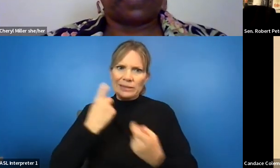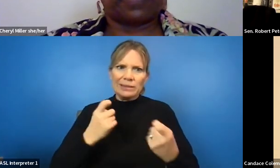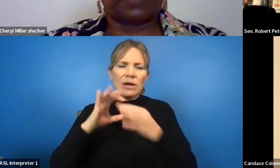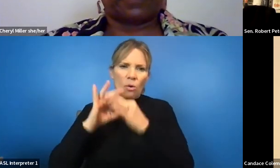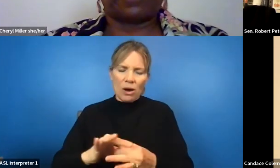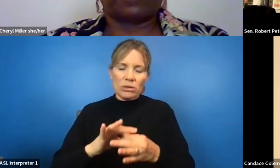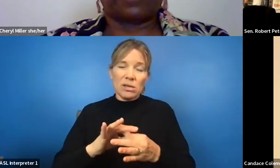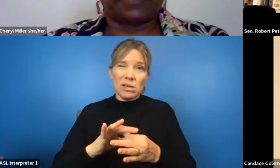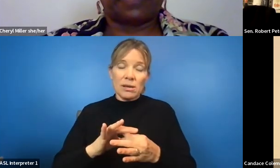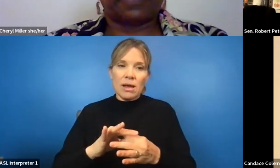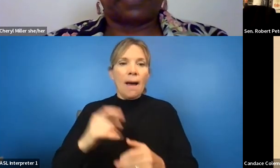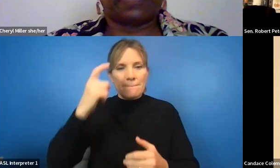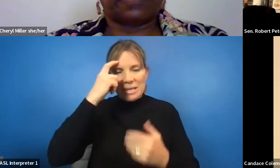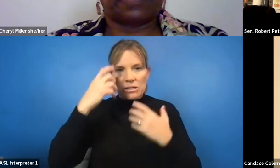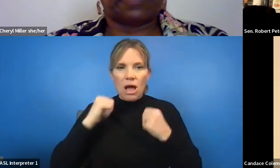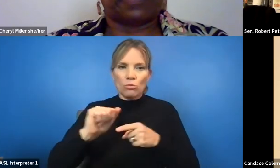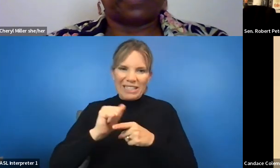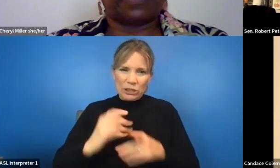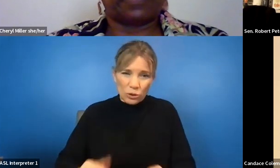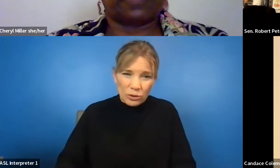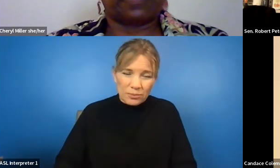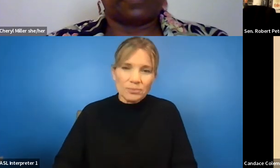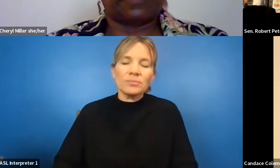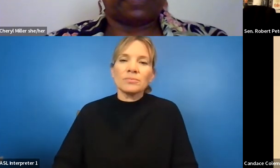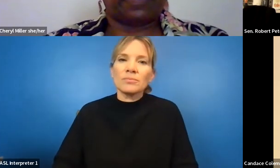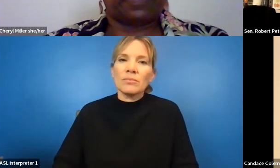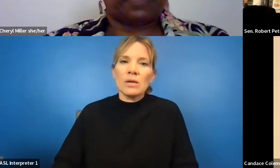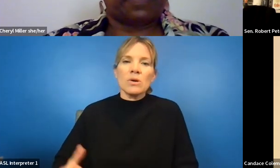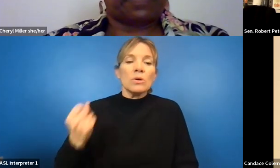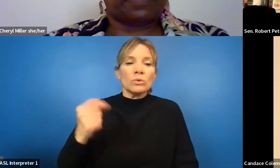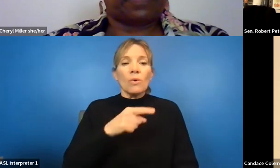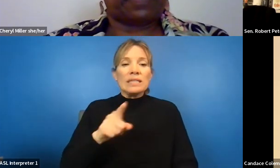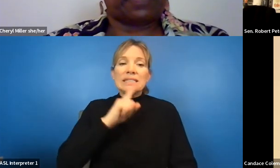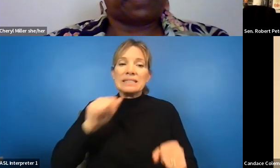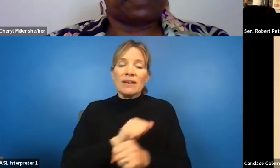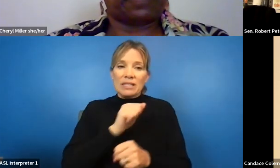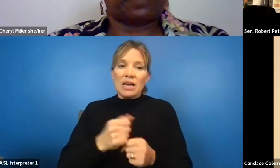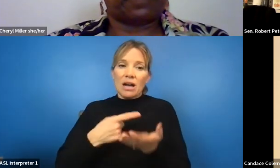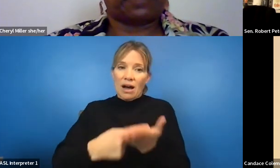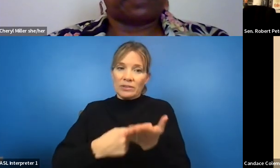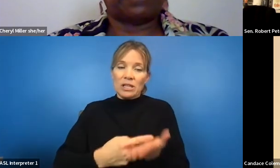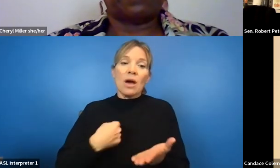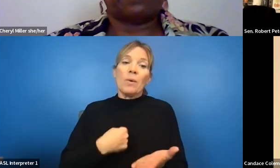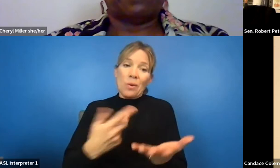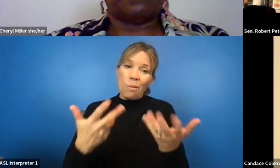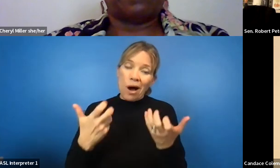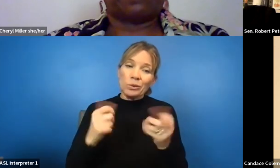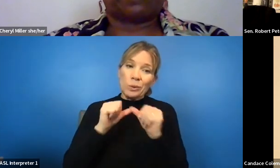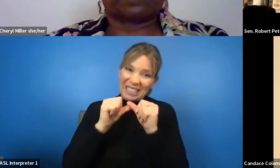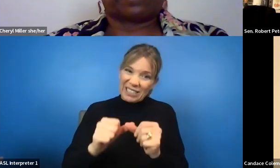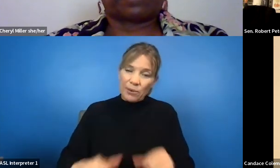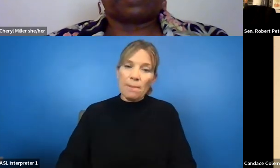around mental health practitioners. And so this is definitely a conversation that we would like to